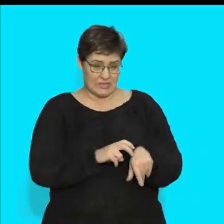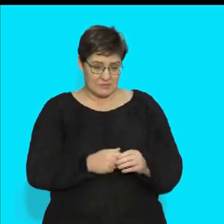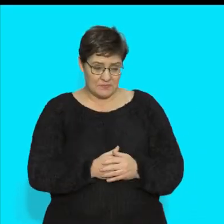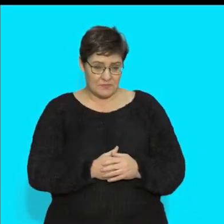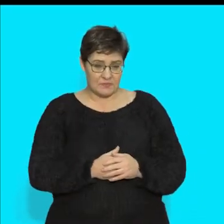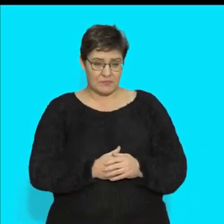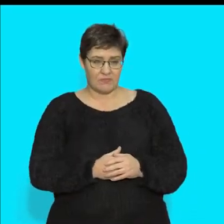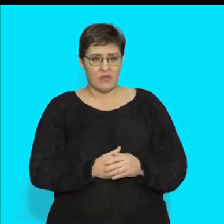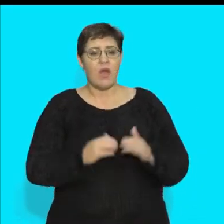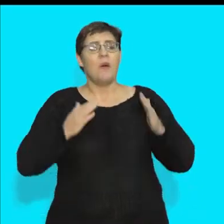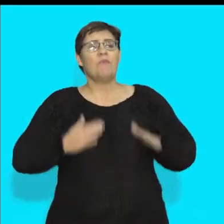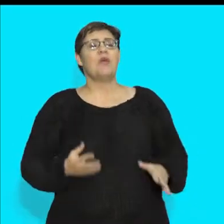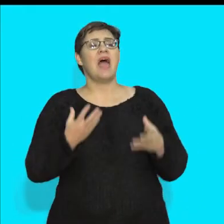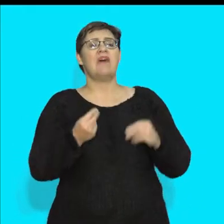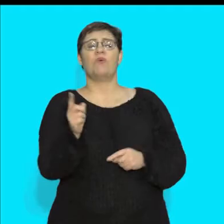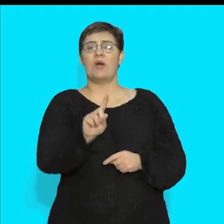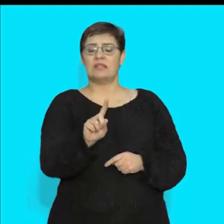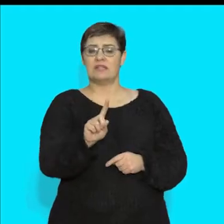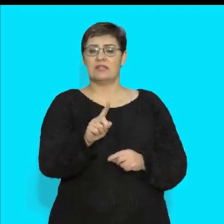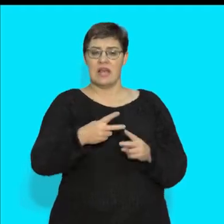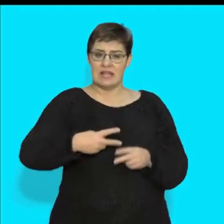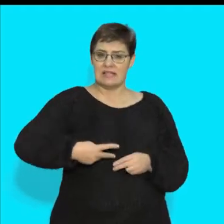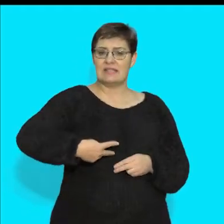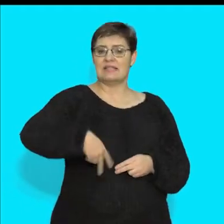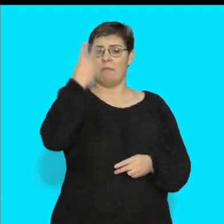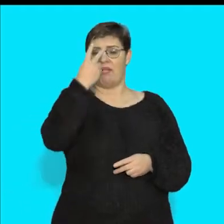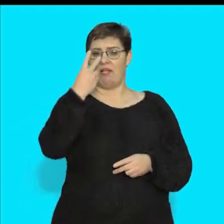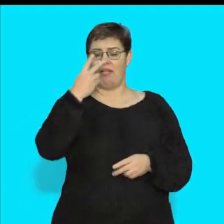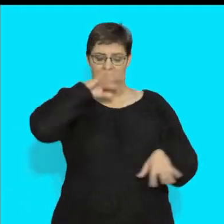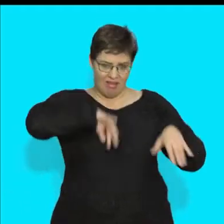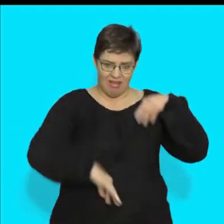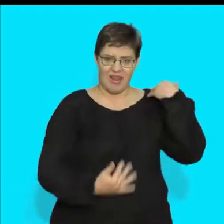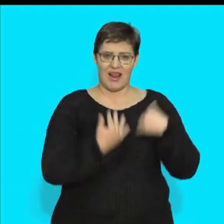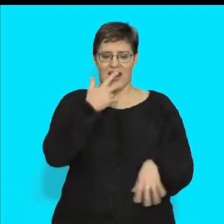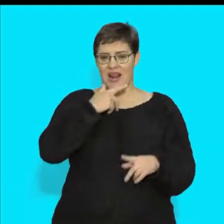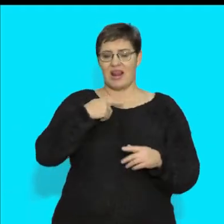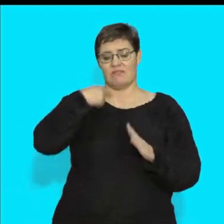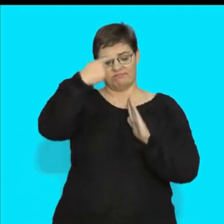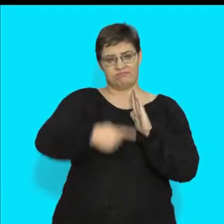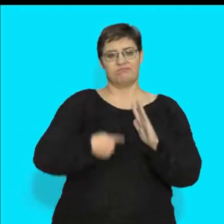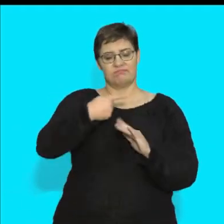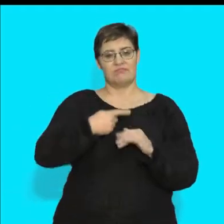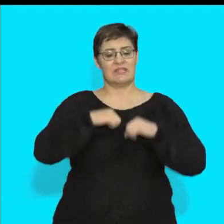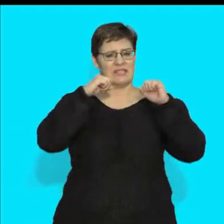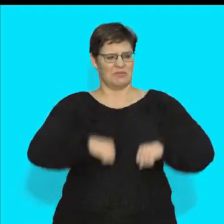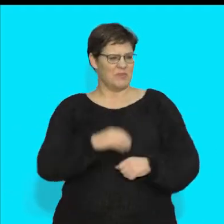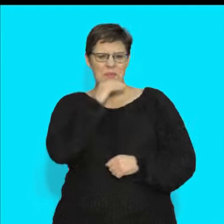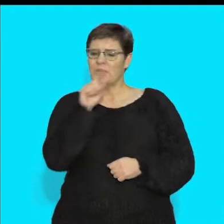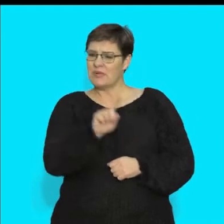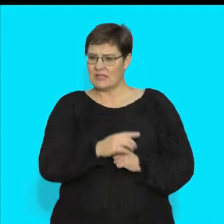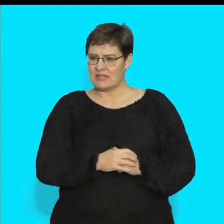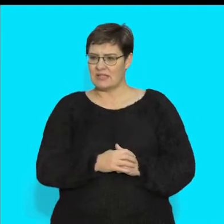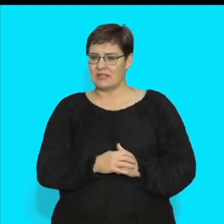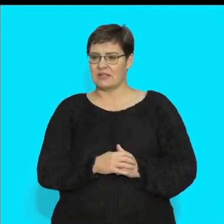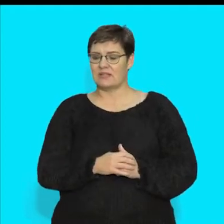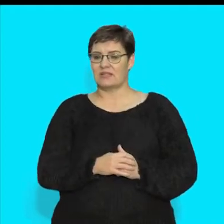occur. But our body has what we call a double circulatory system. And what do we mean by